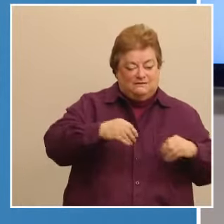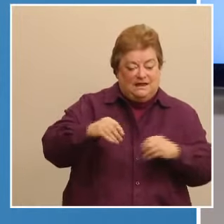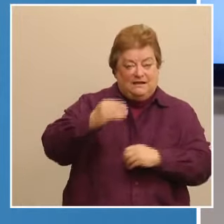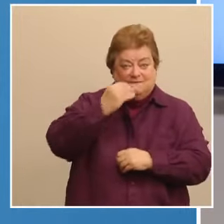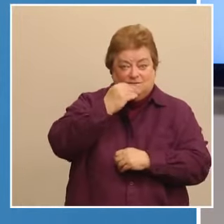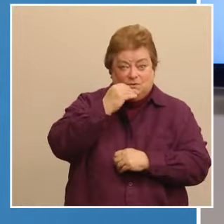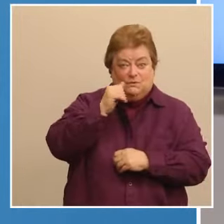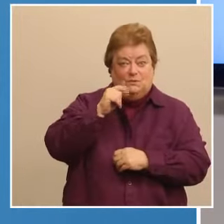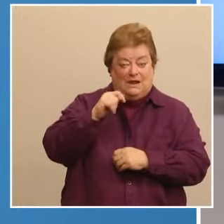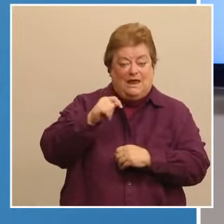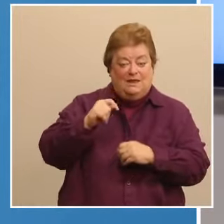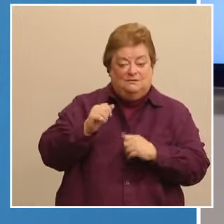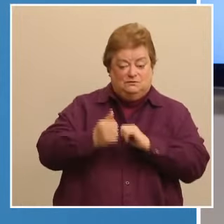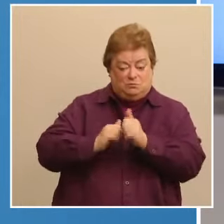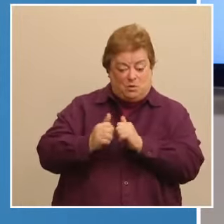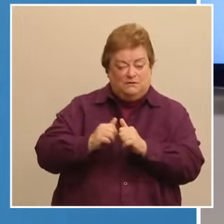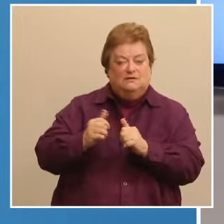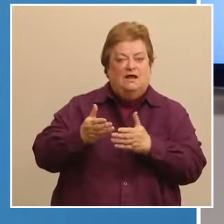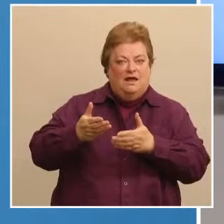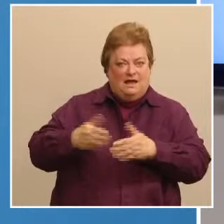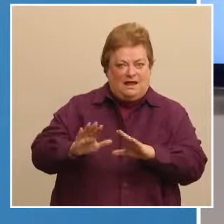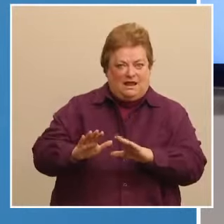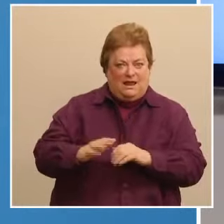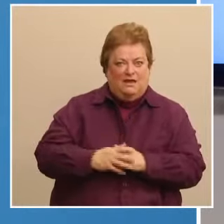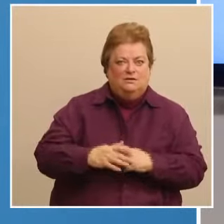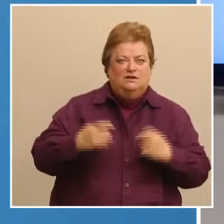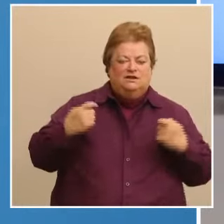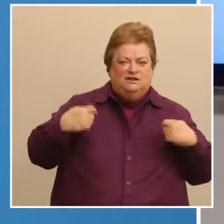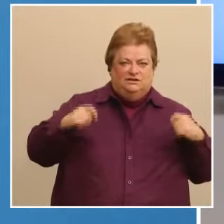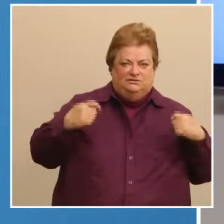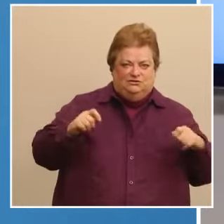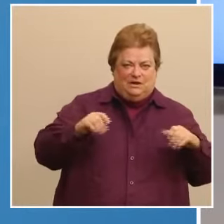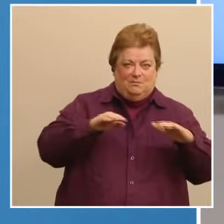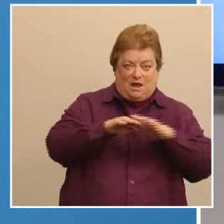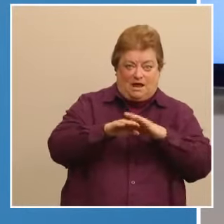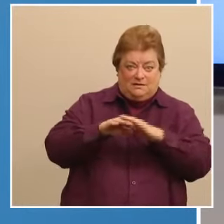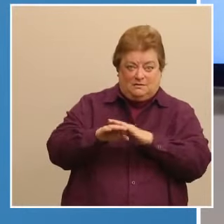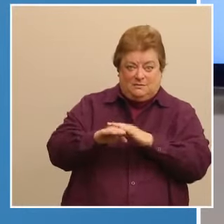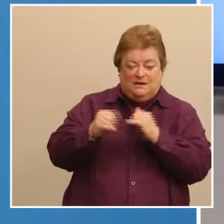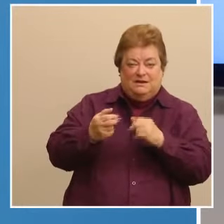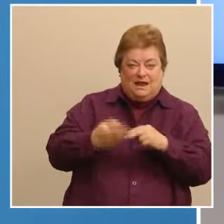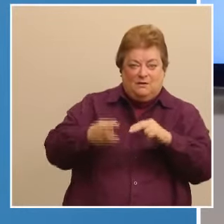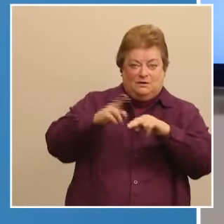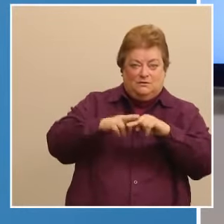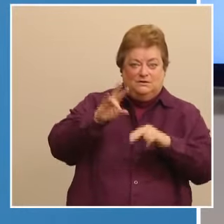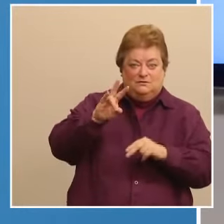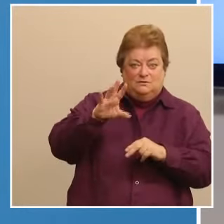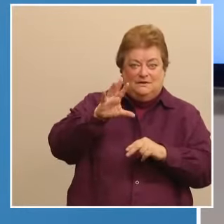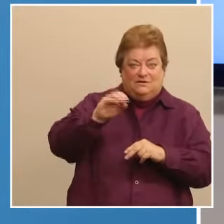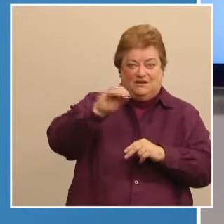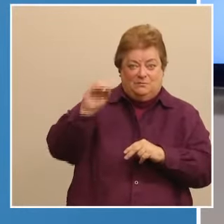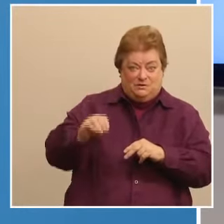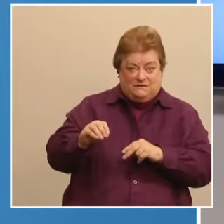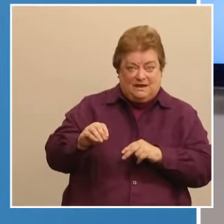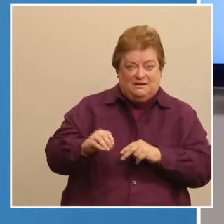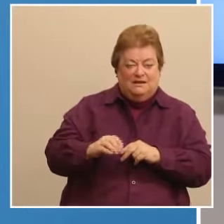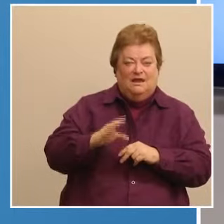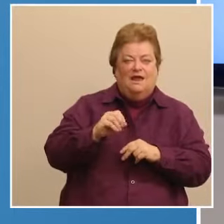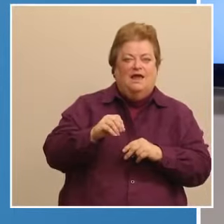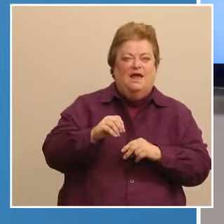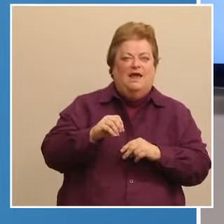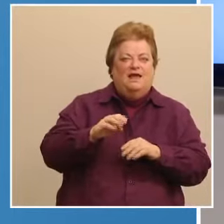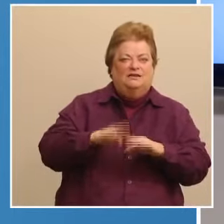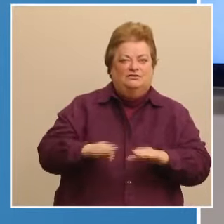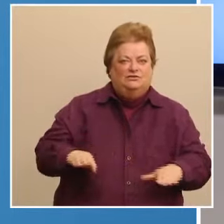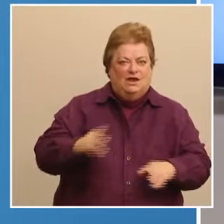be allowed. Gym occupancy is increased to 75% of the occupancy. And also child